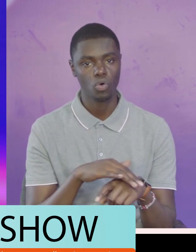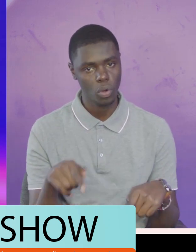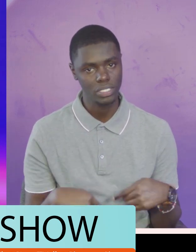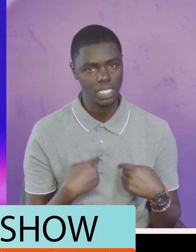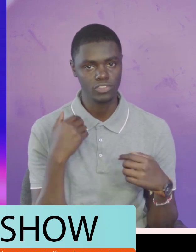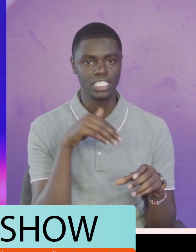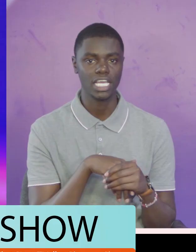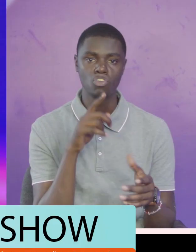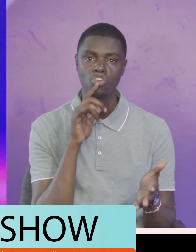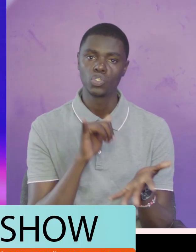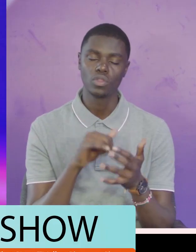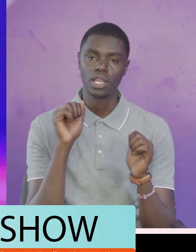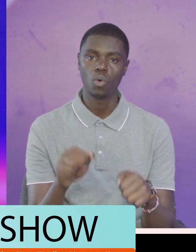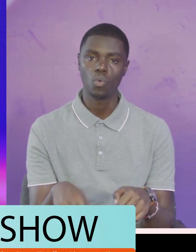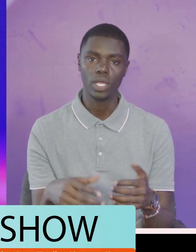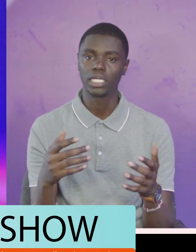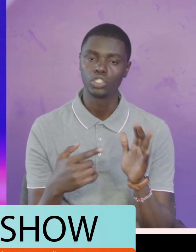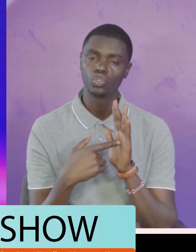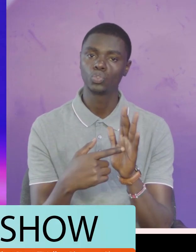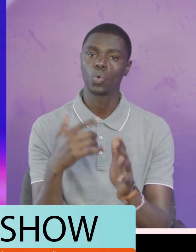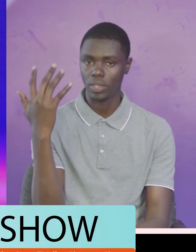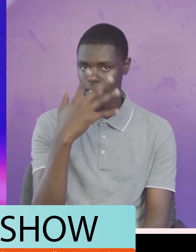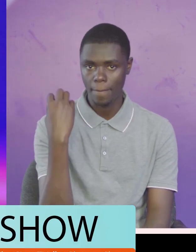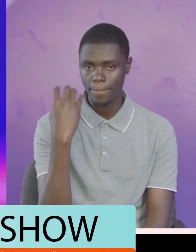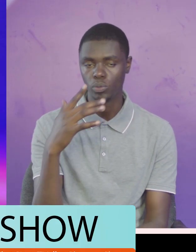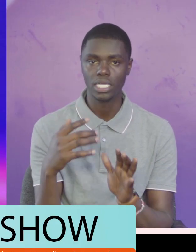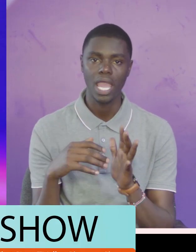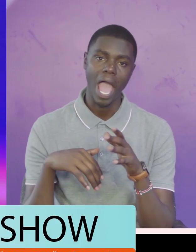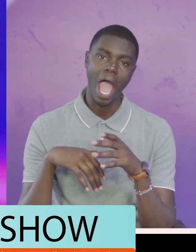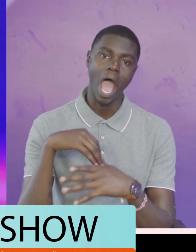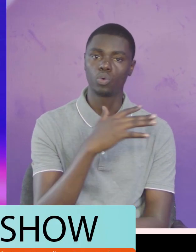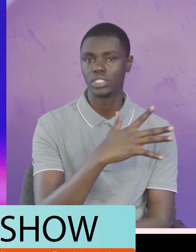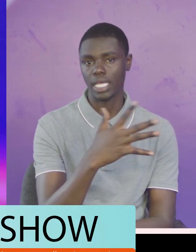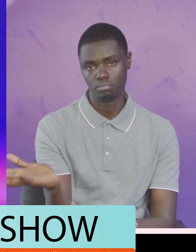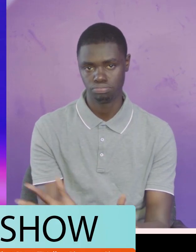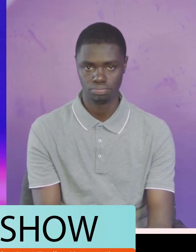on ourselves inside so that we can radiate that beauty outside.